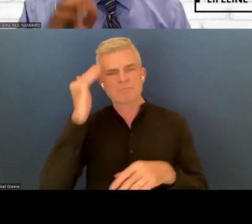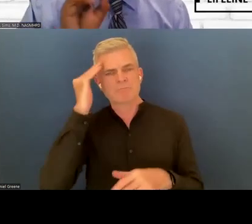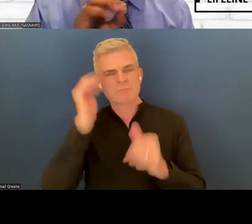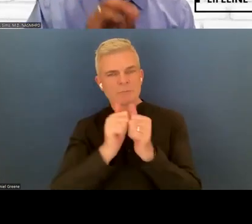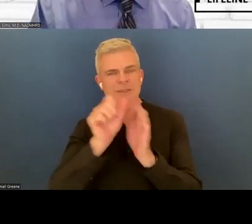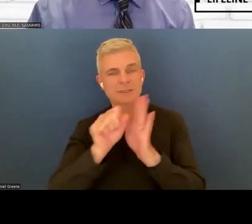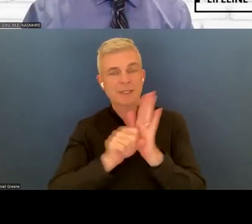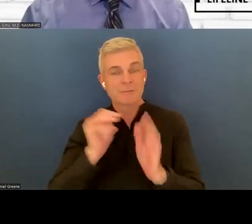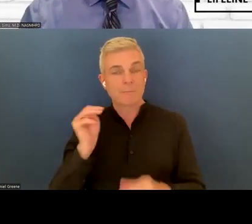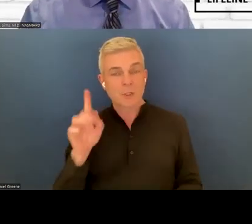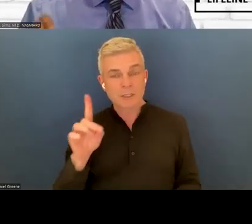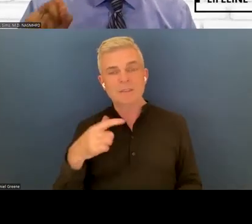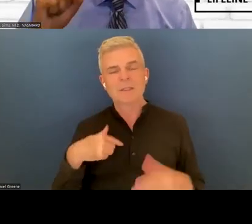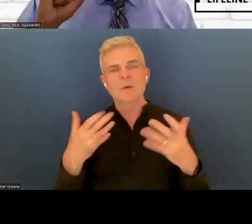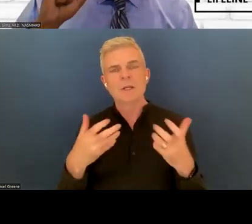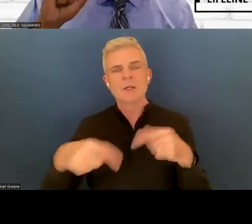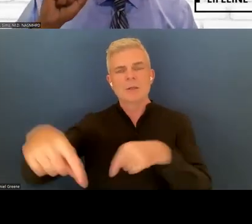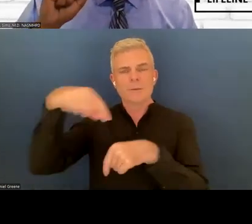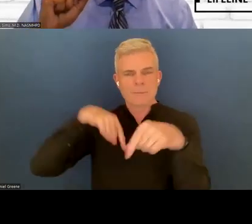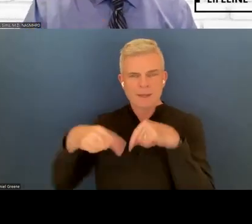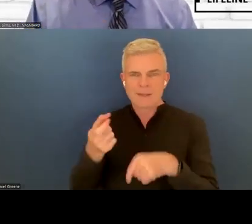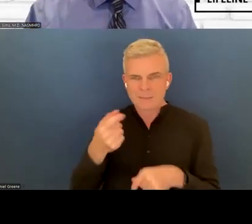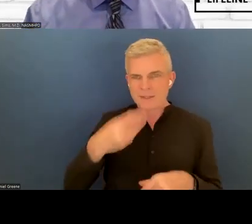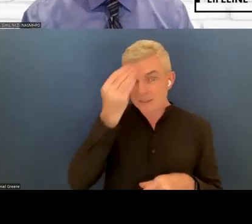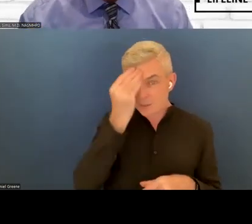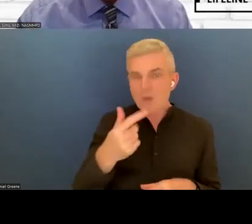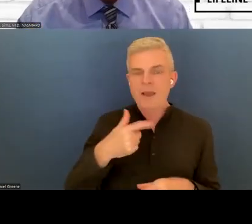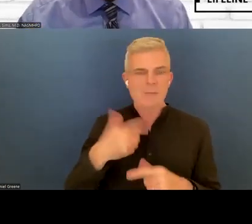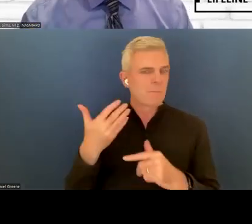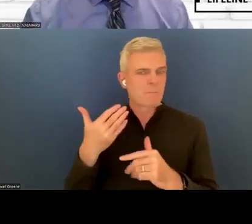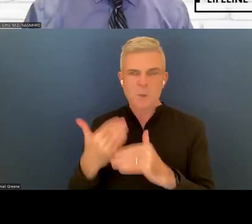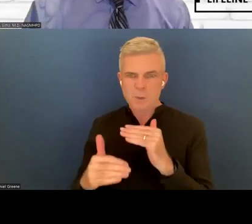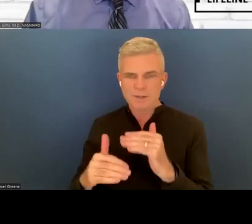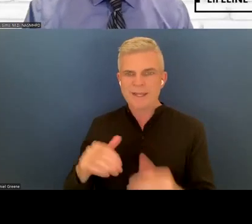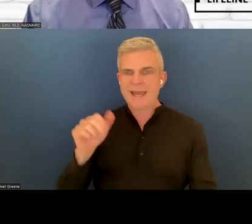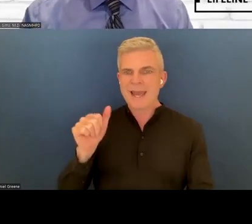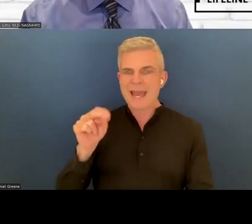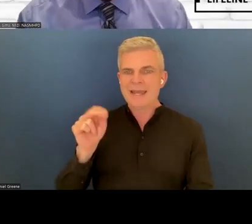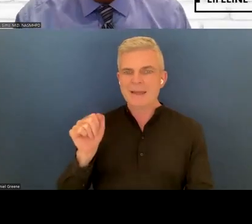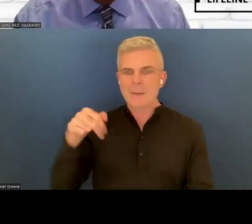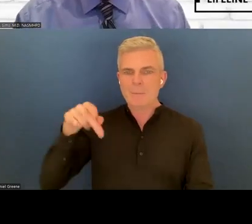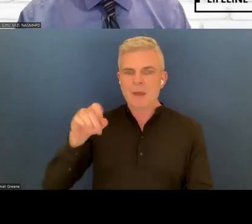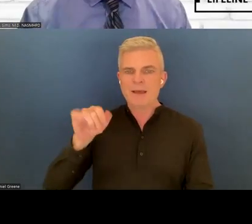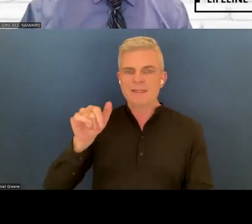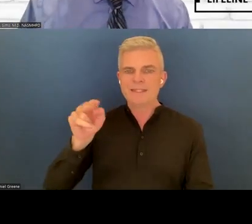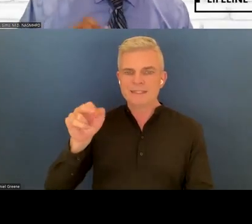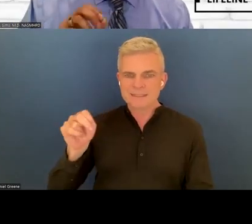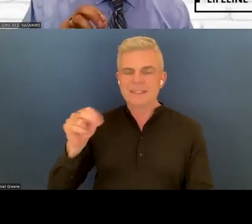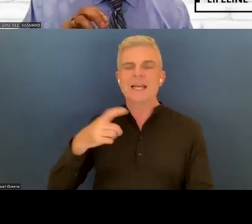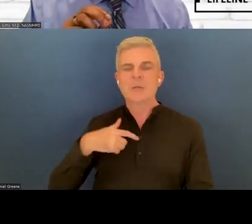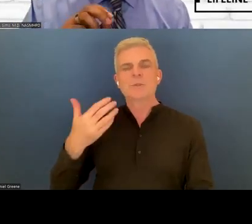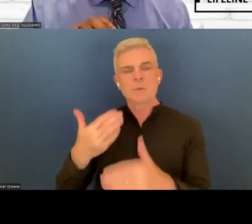go back just a little bit to just let you know that I'm a native-born Annapolitan. I was born and raised in Annapolis,